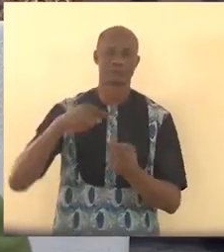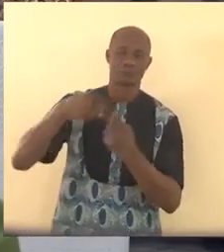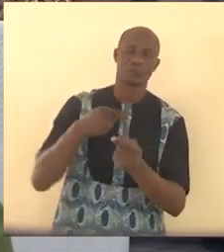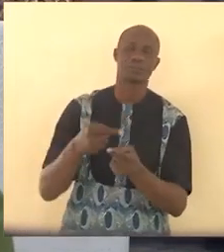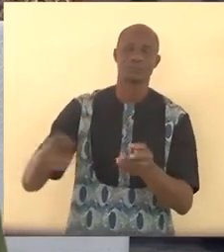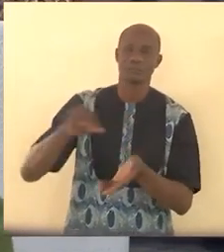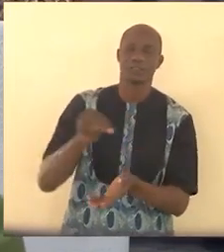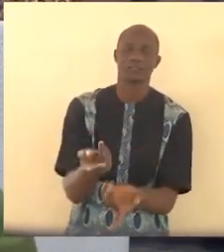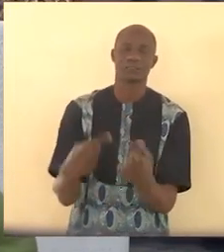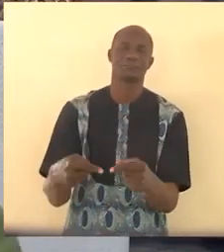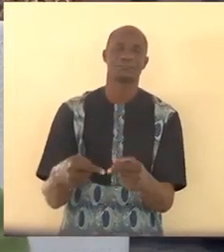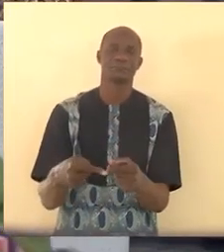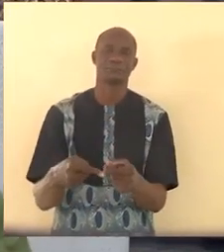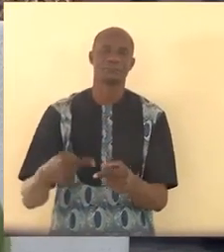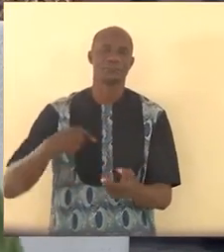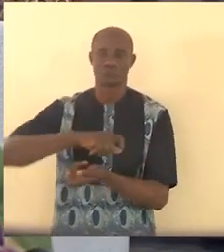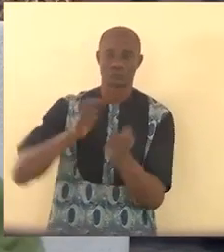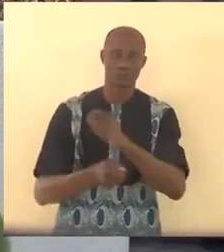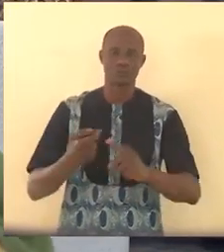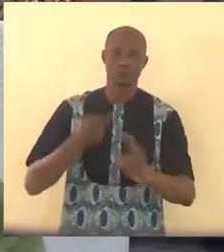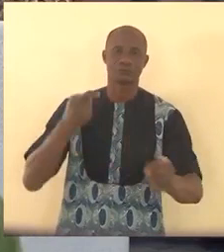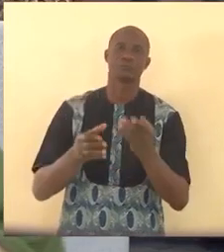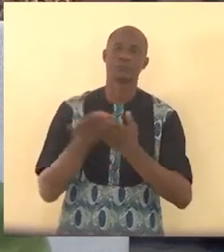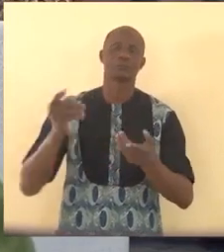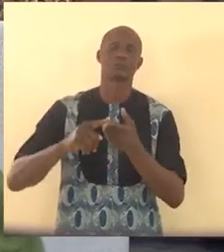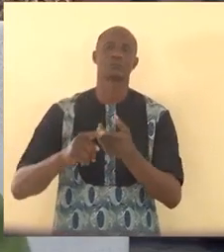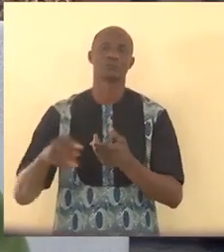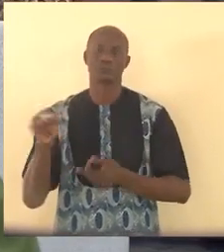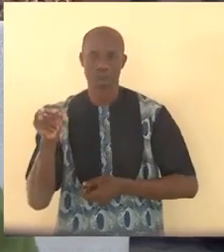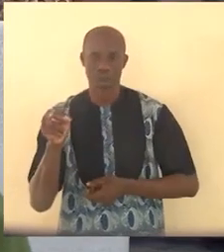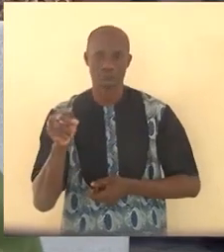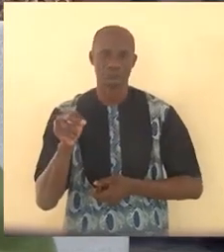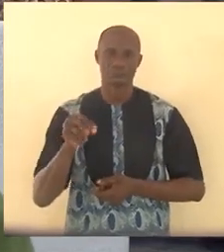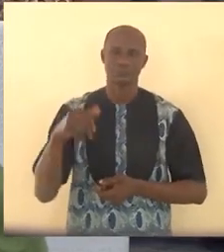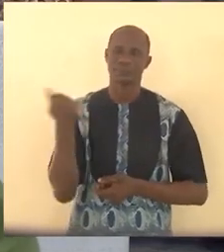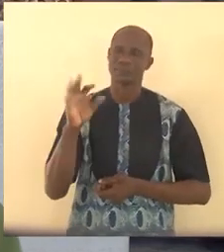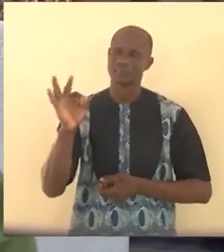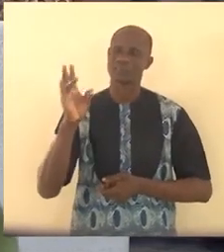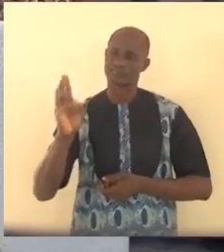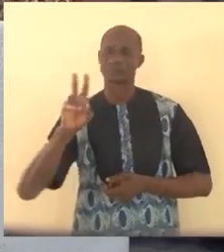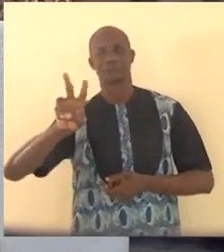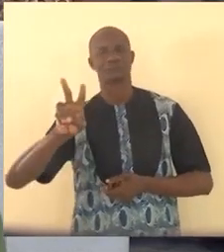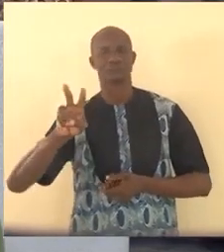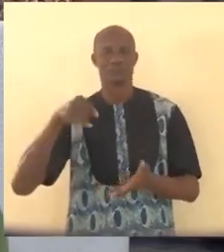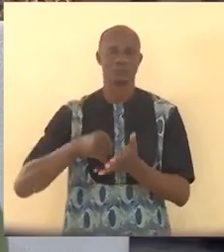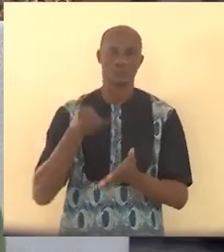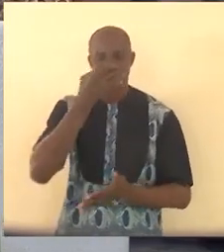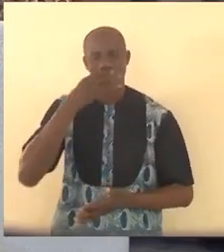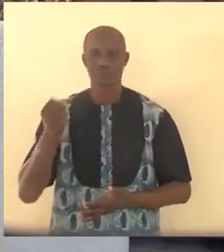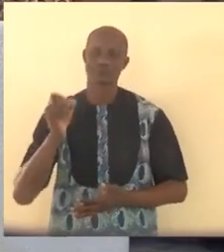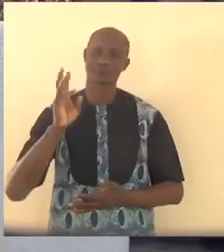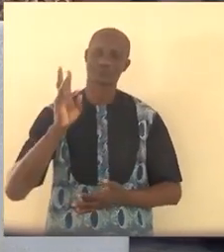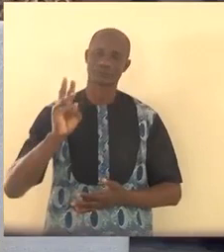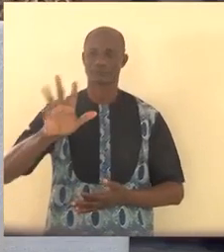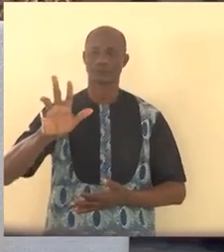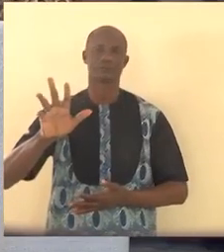When naira came, when we changed from pounds to naira, was that 72 or 73? It was